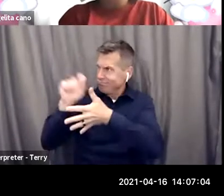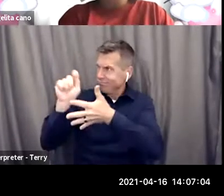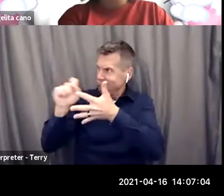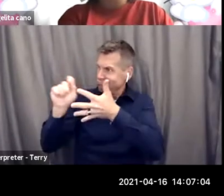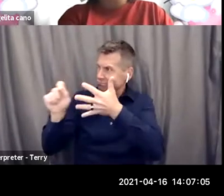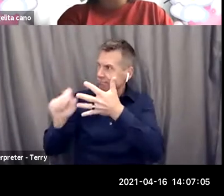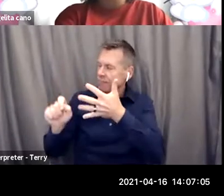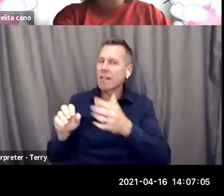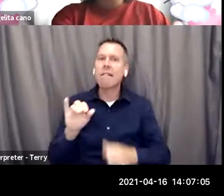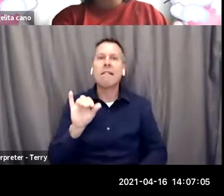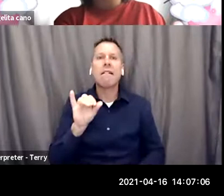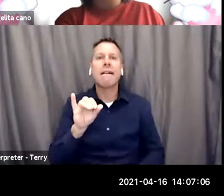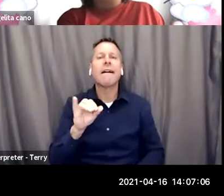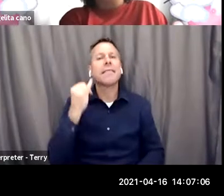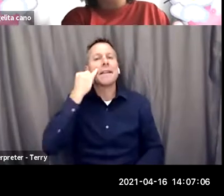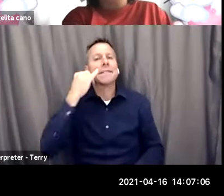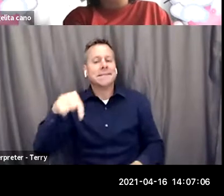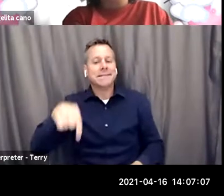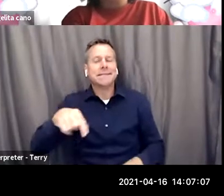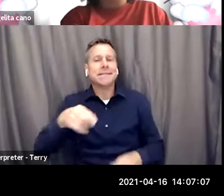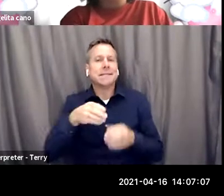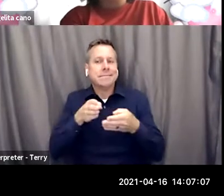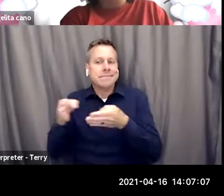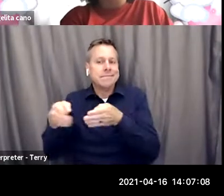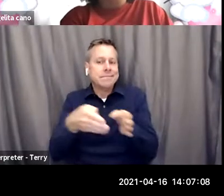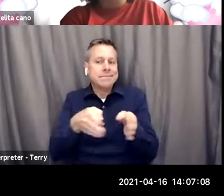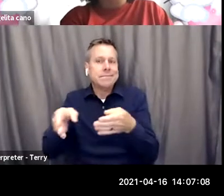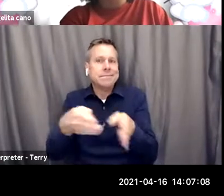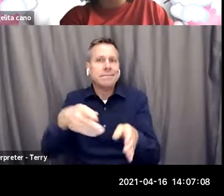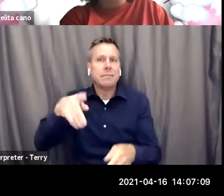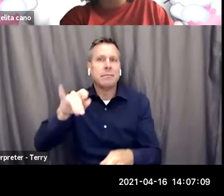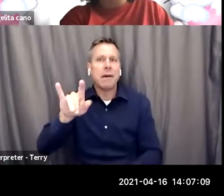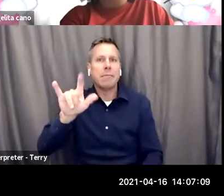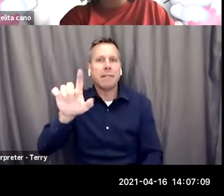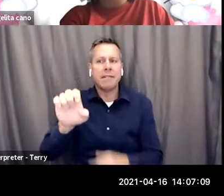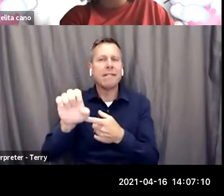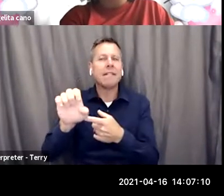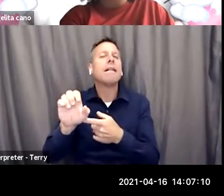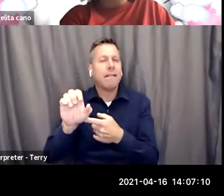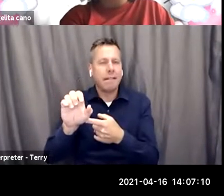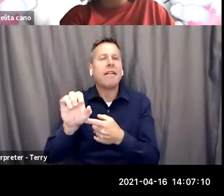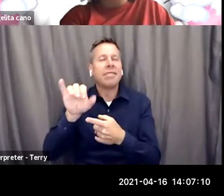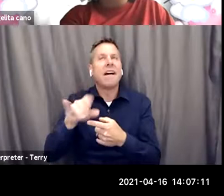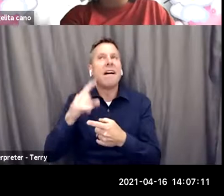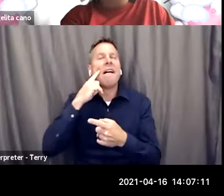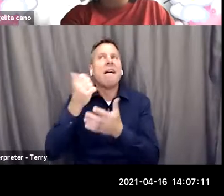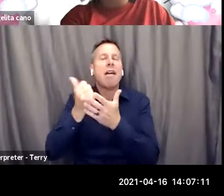because that identity and the